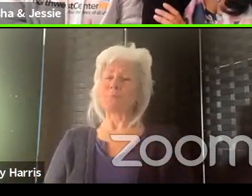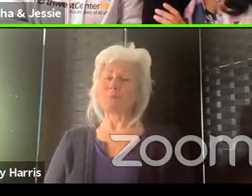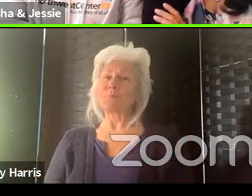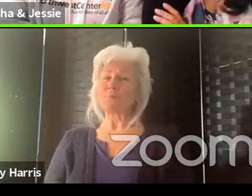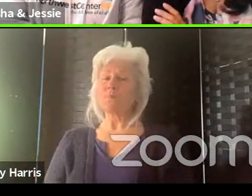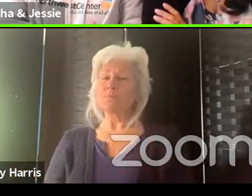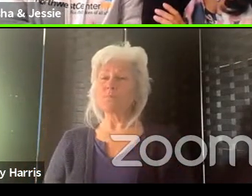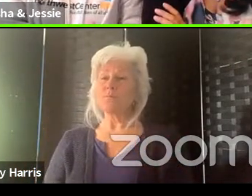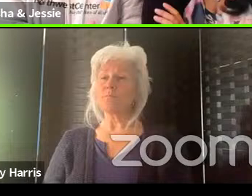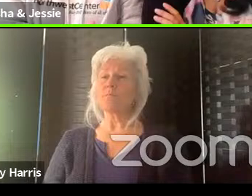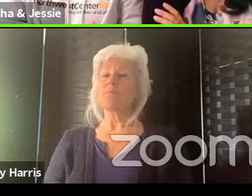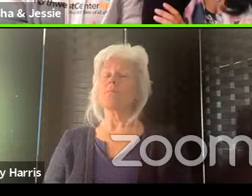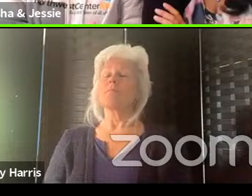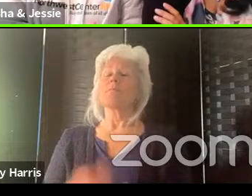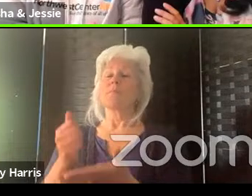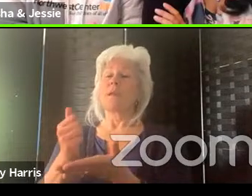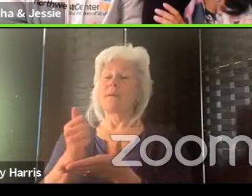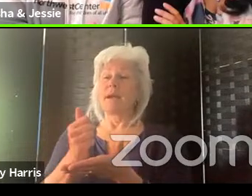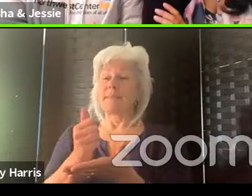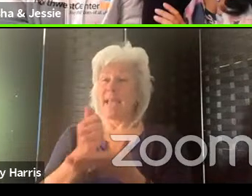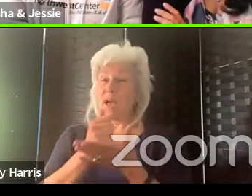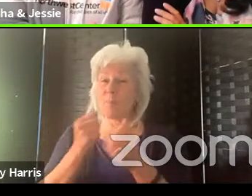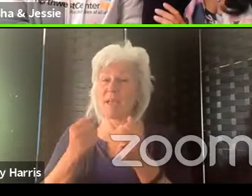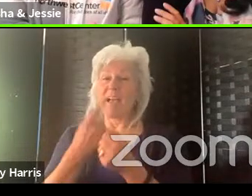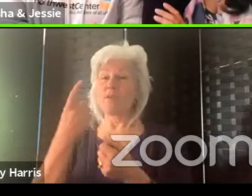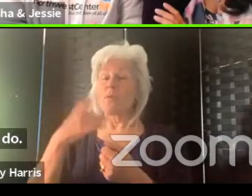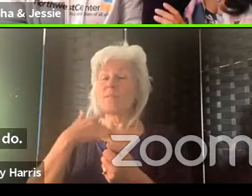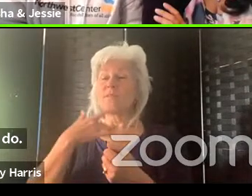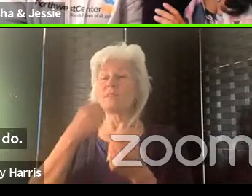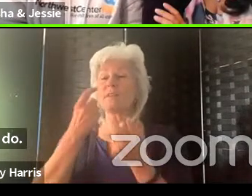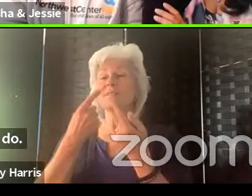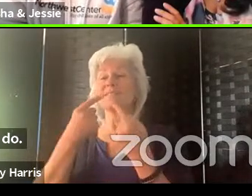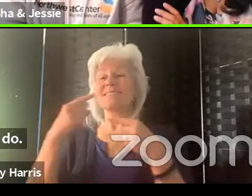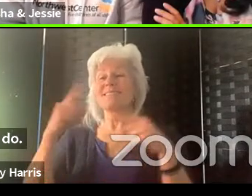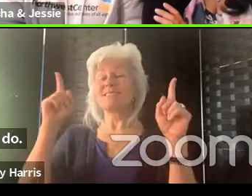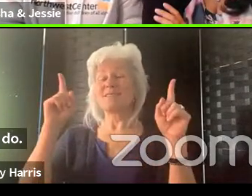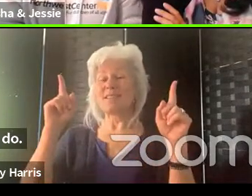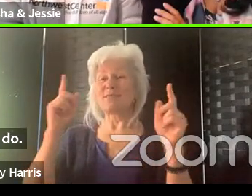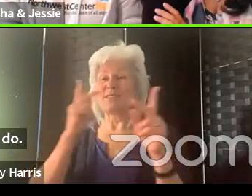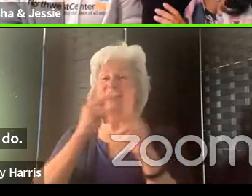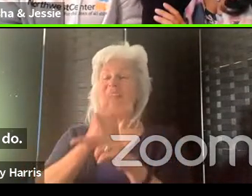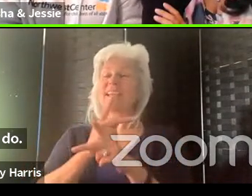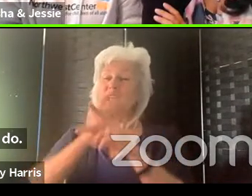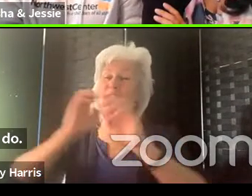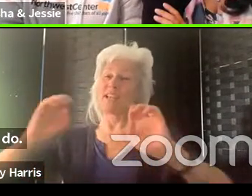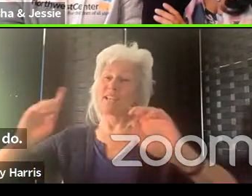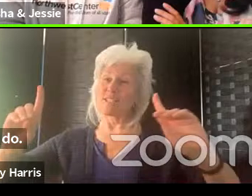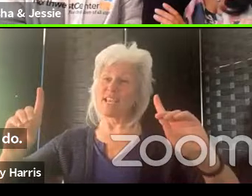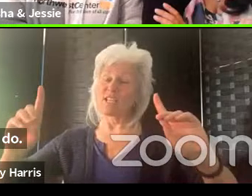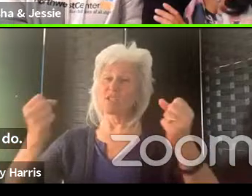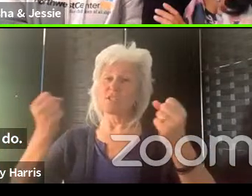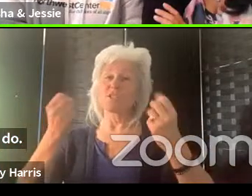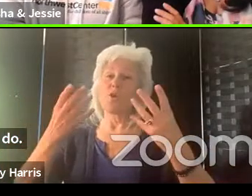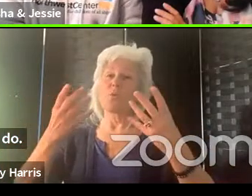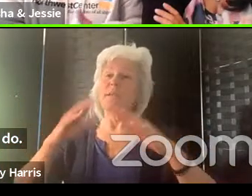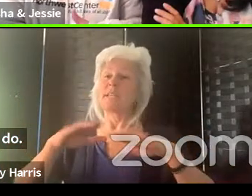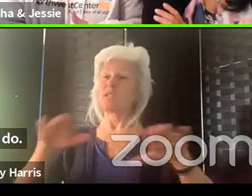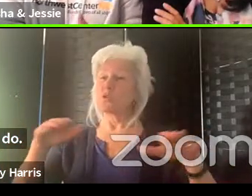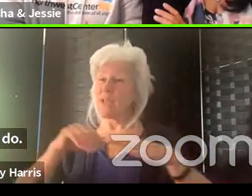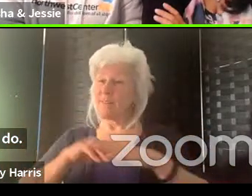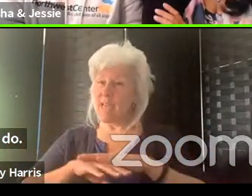They help everyone feel and be successful in everyday care and education. So many more children can have access